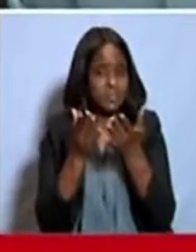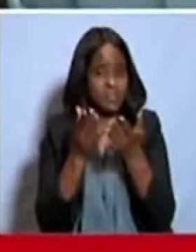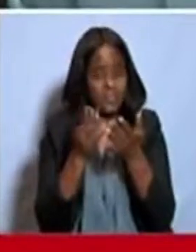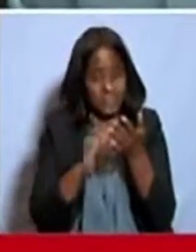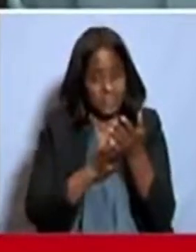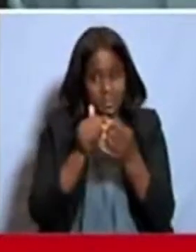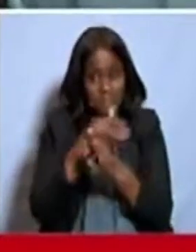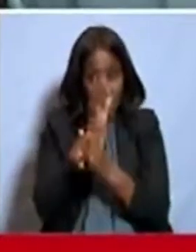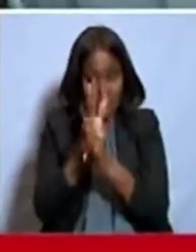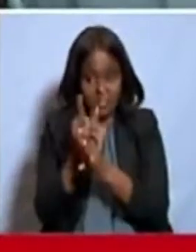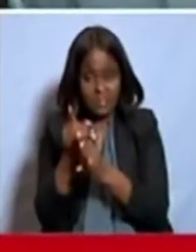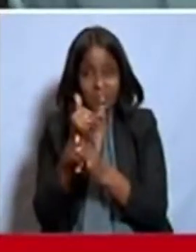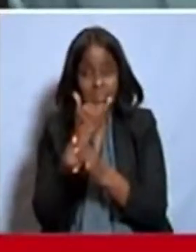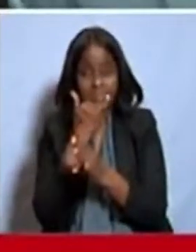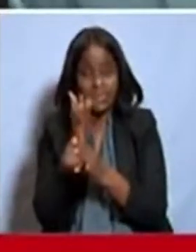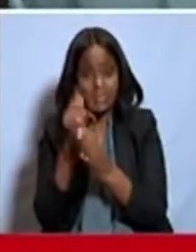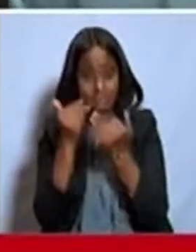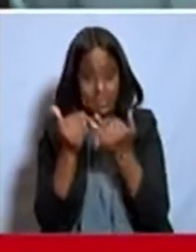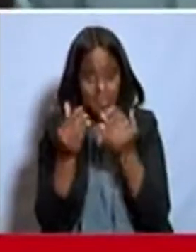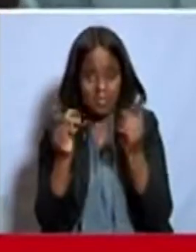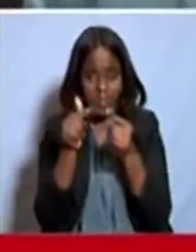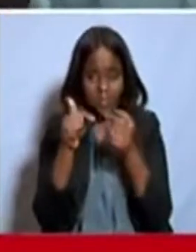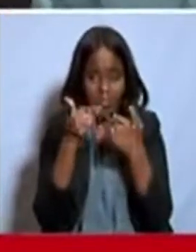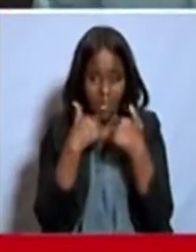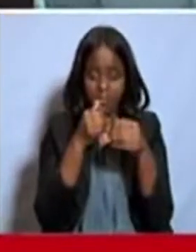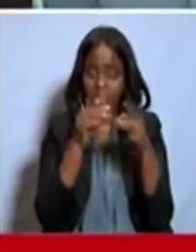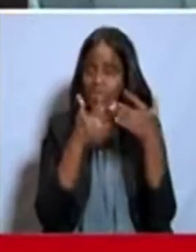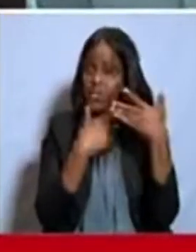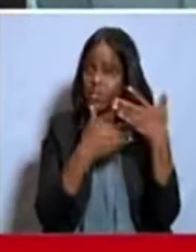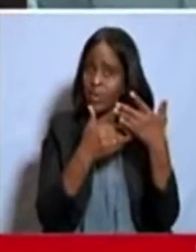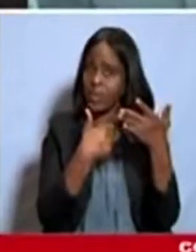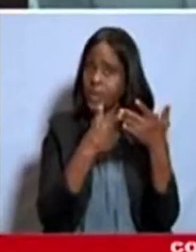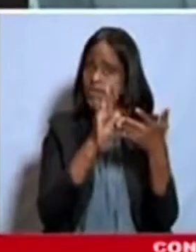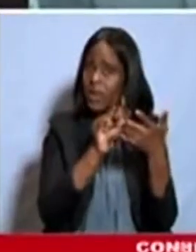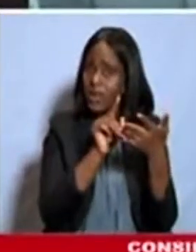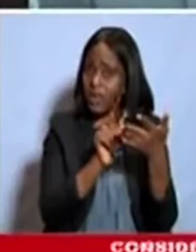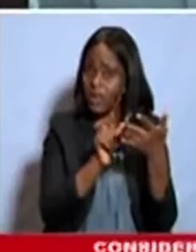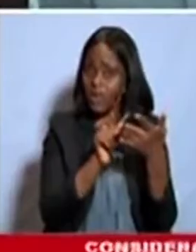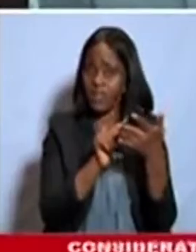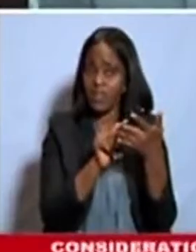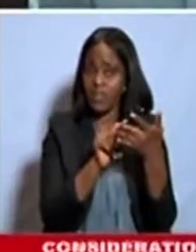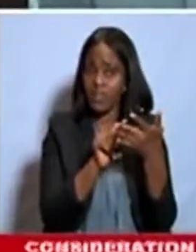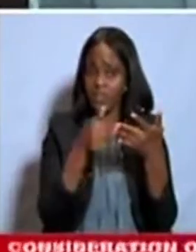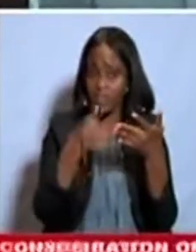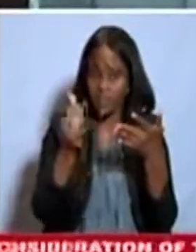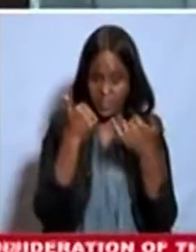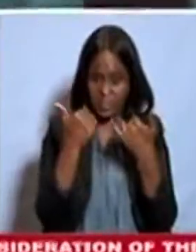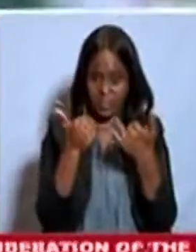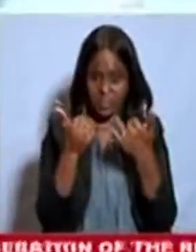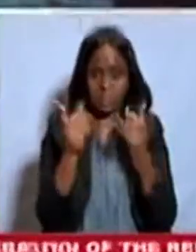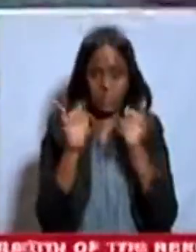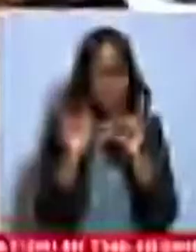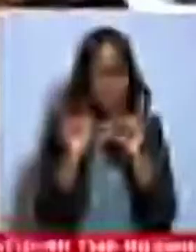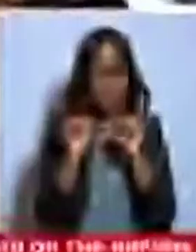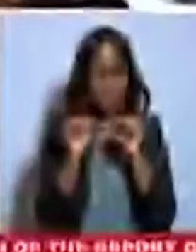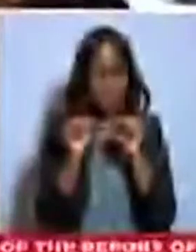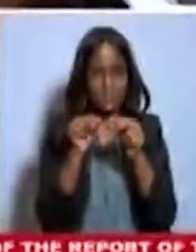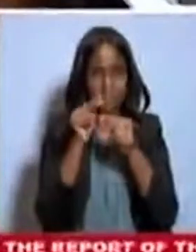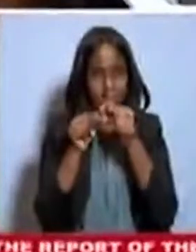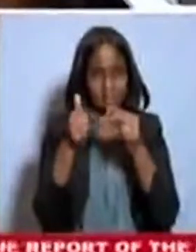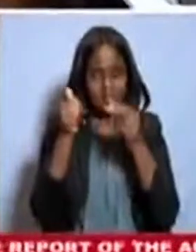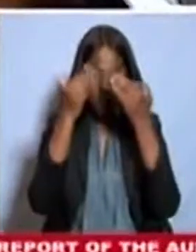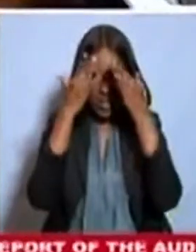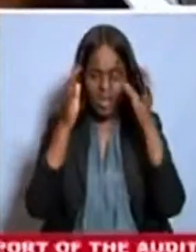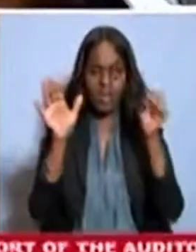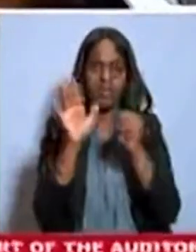be referring them to be illegal settlers now when they've even acquired title. So are you